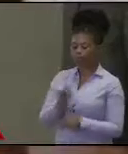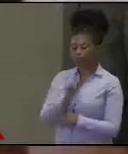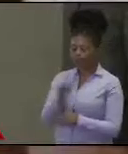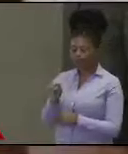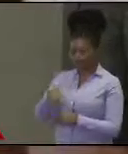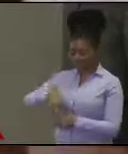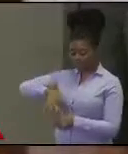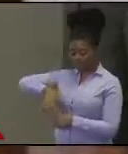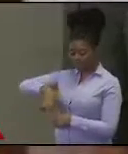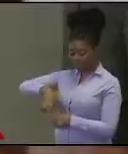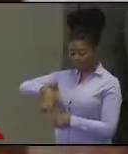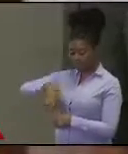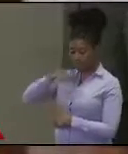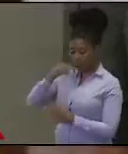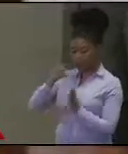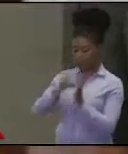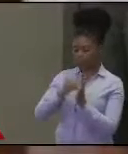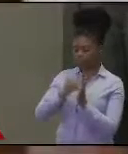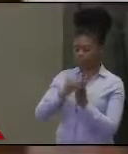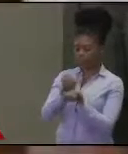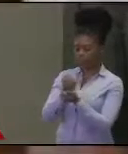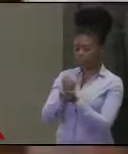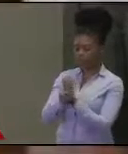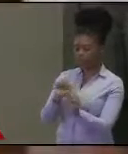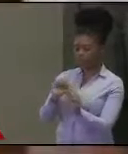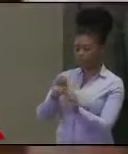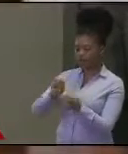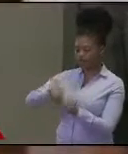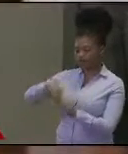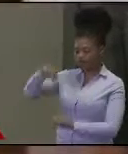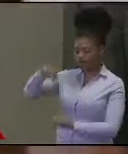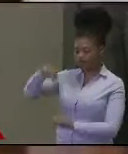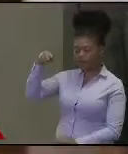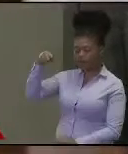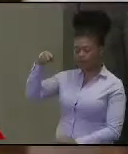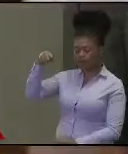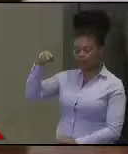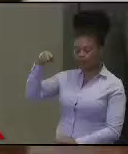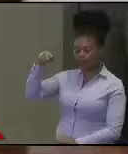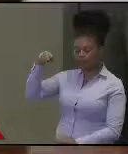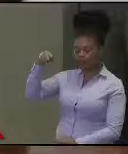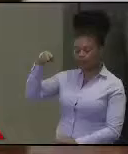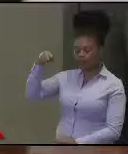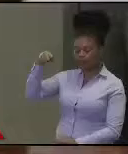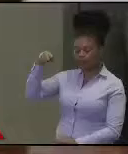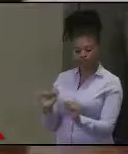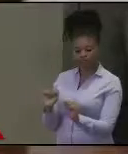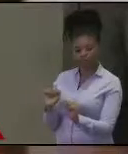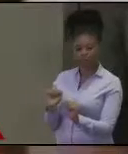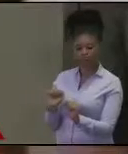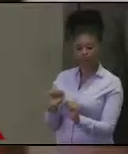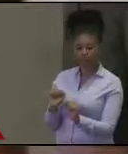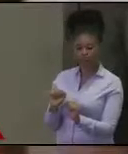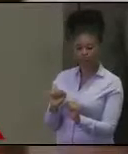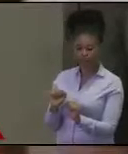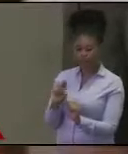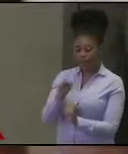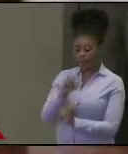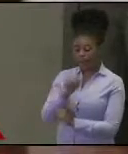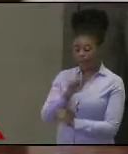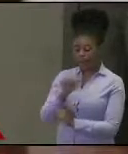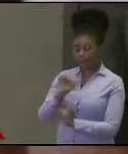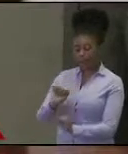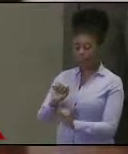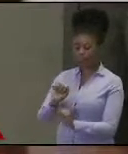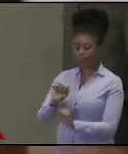is located in the Freedom Charter, a living document of our struggle for freedom. The masses of our people who gathered